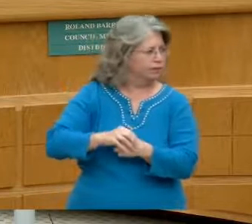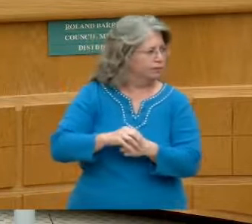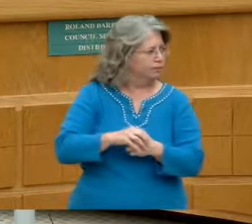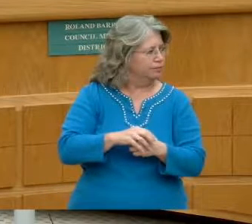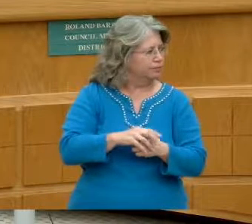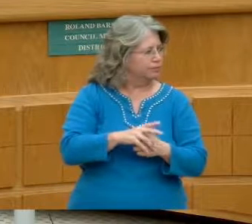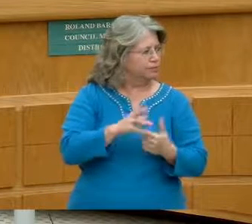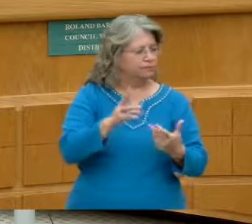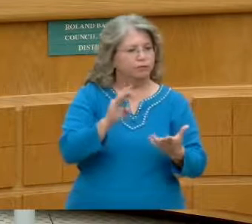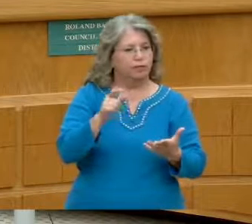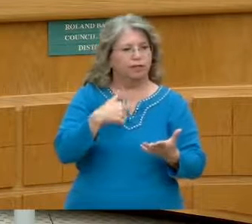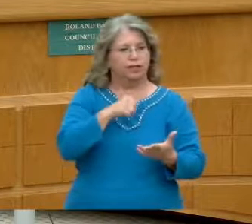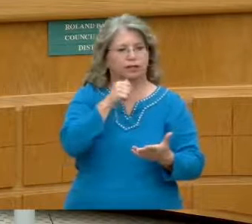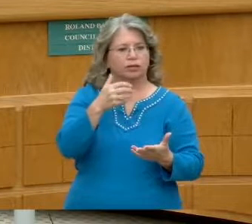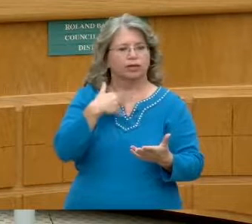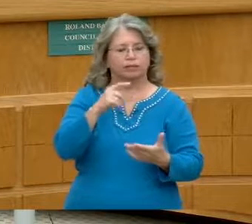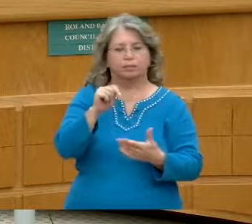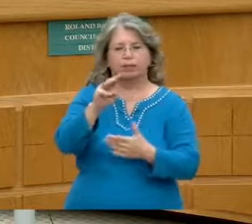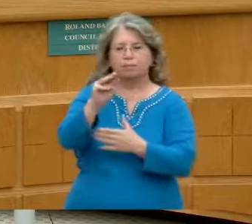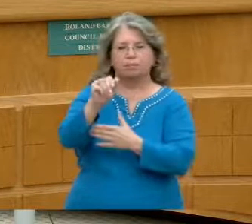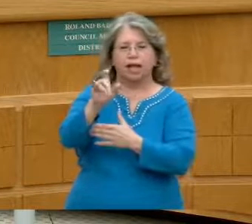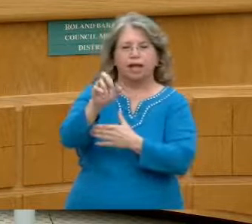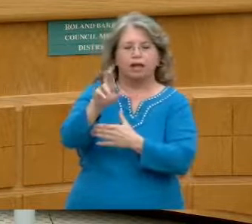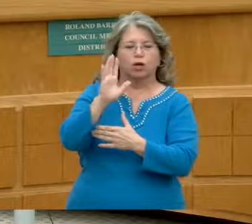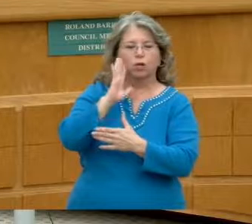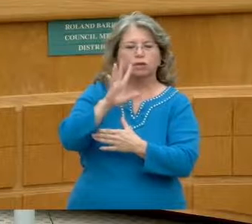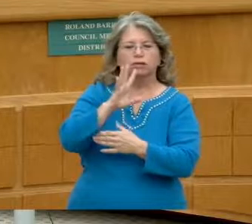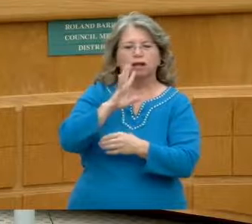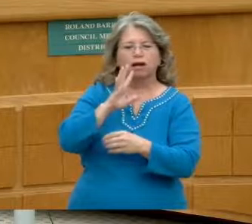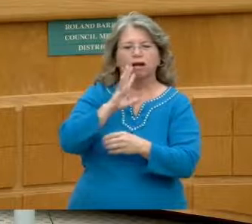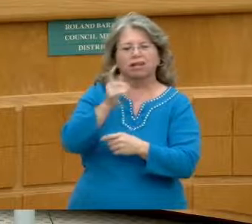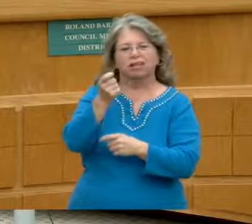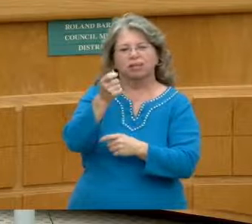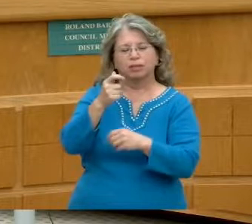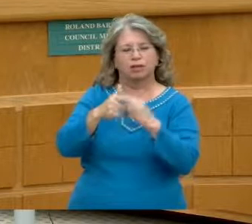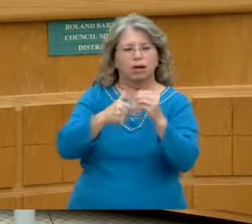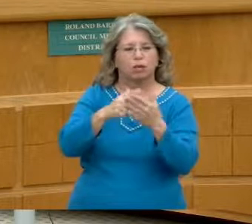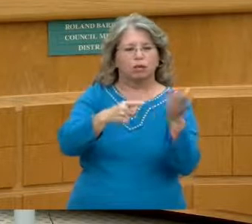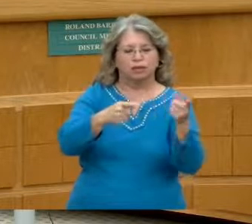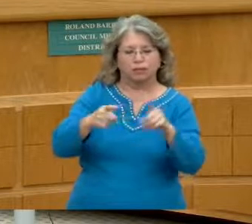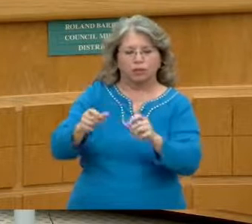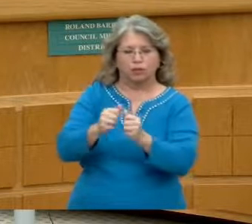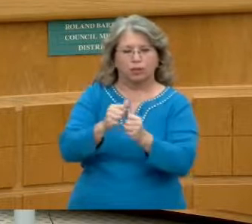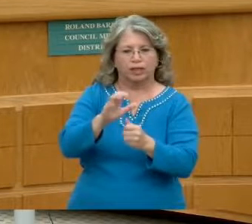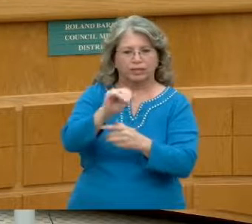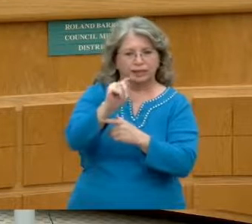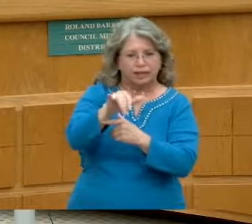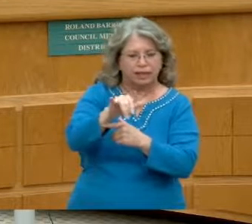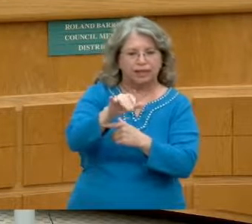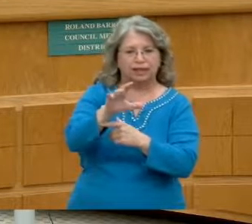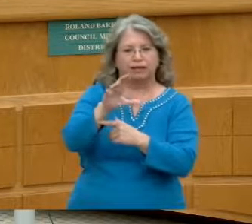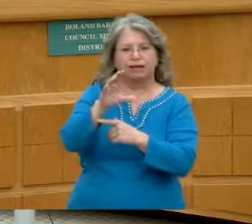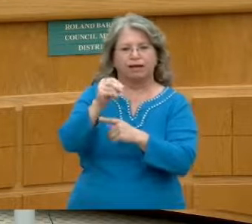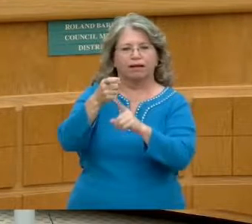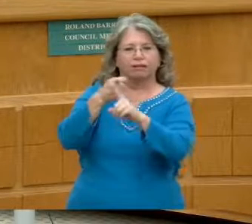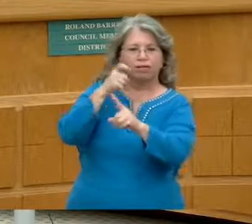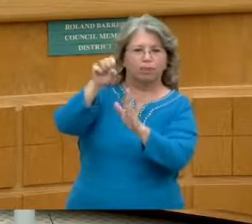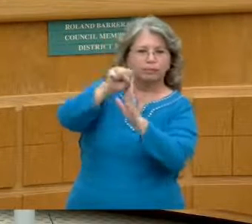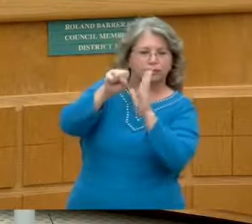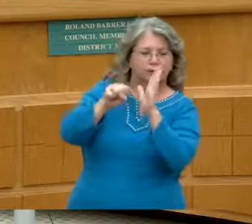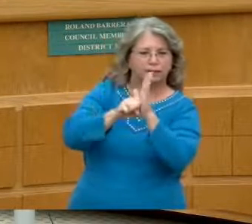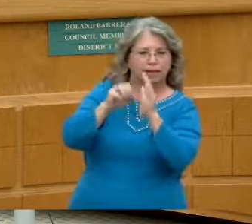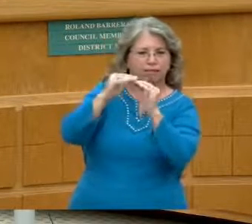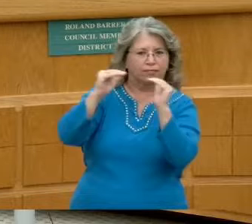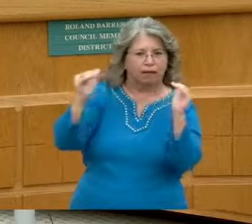Well, I don't have it. Mayor McComb's going to talk a little bit about what's going on in the city, as well as what's going on in the state in terms of some of the governor's